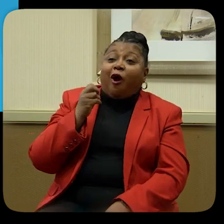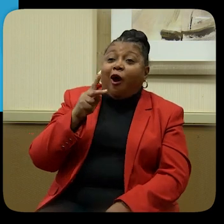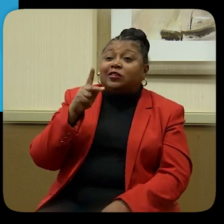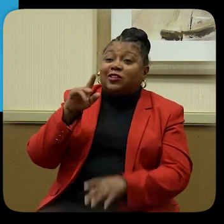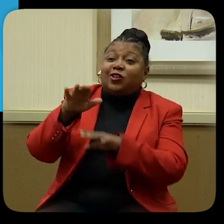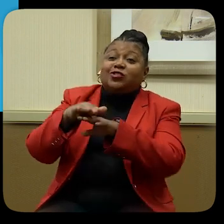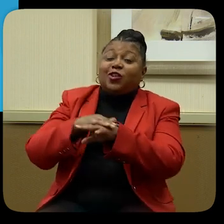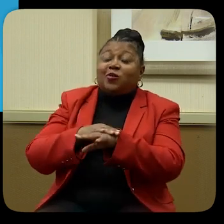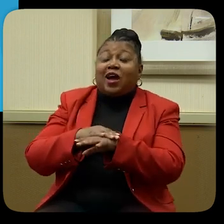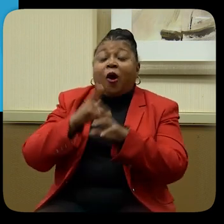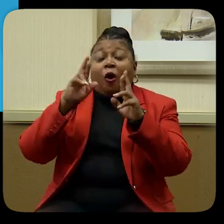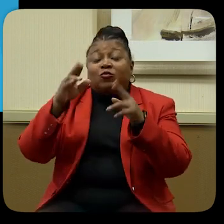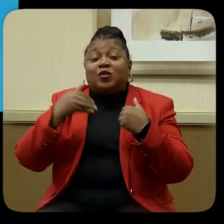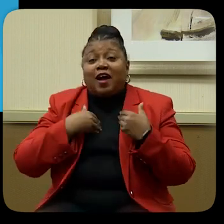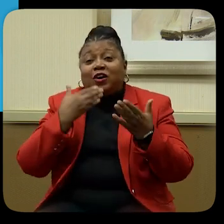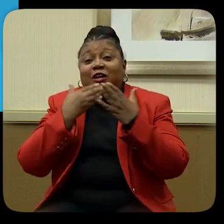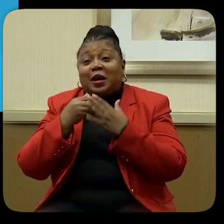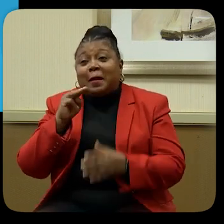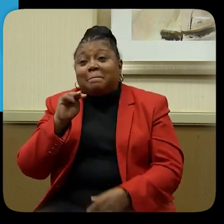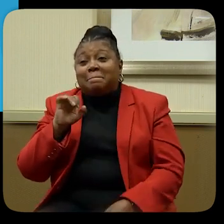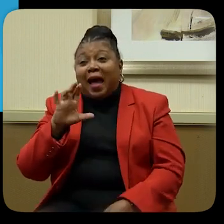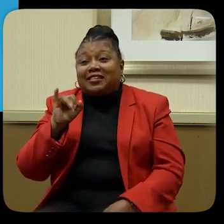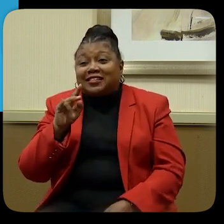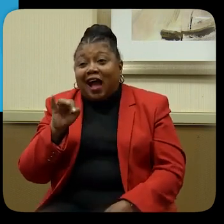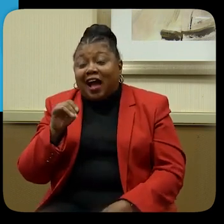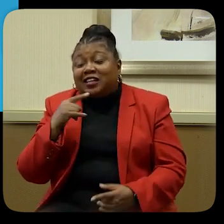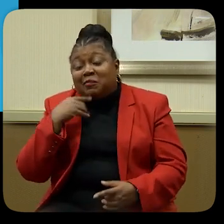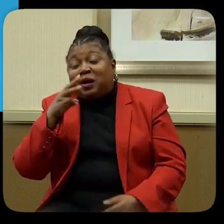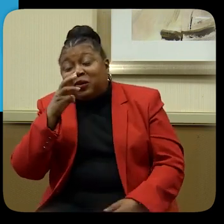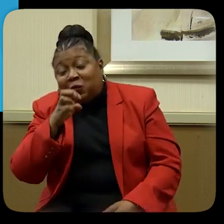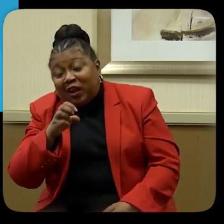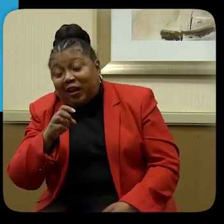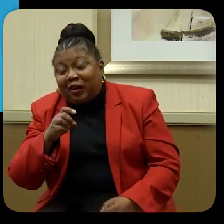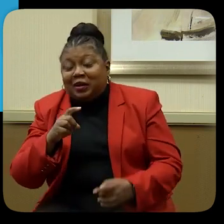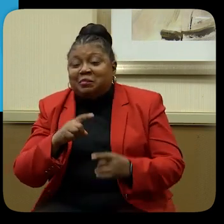Hopefully you have a good mascot. It might be weird if,